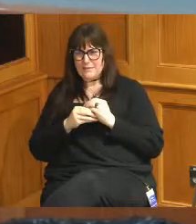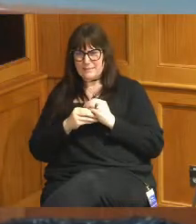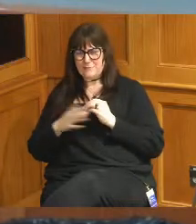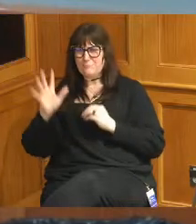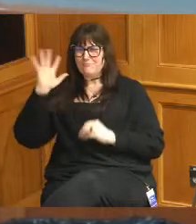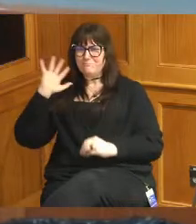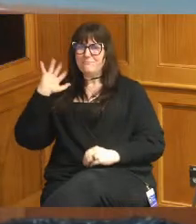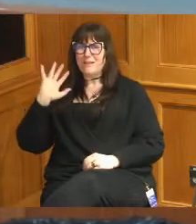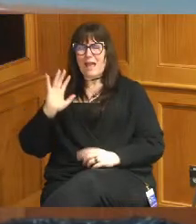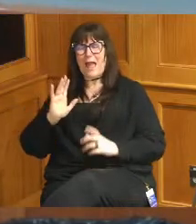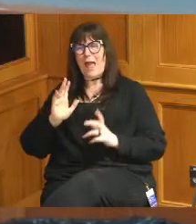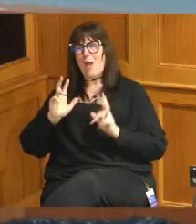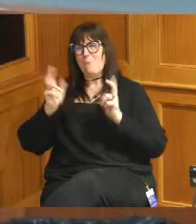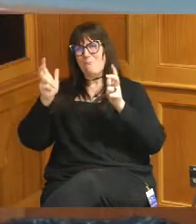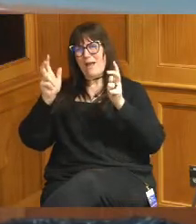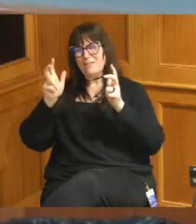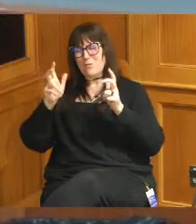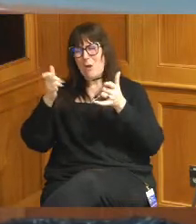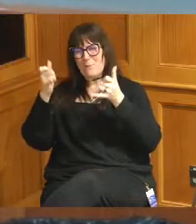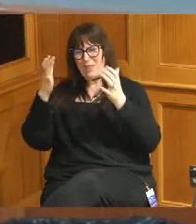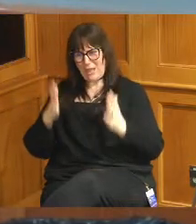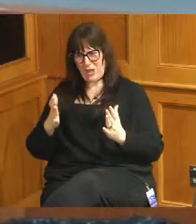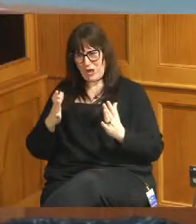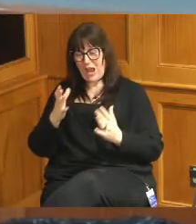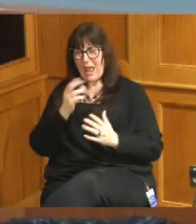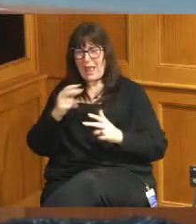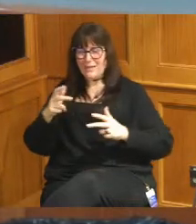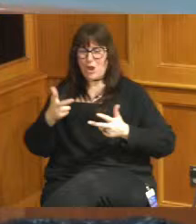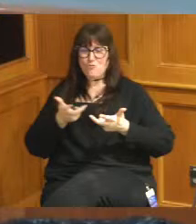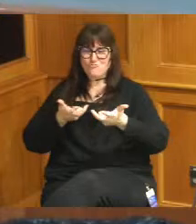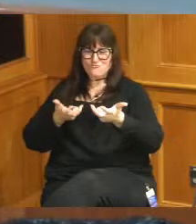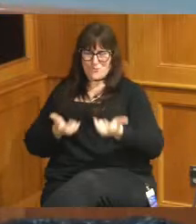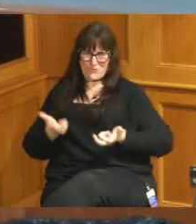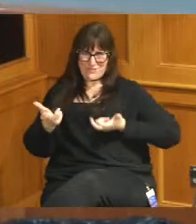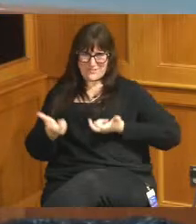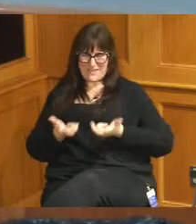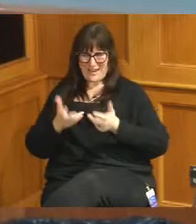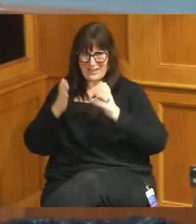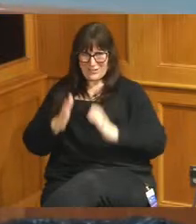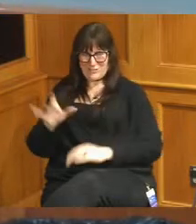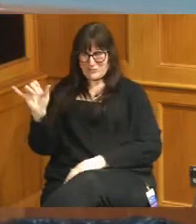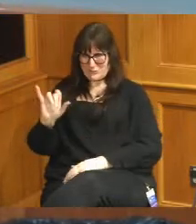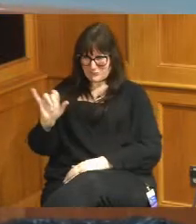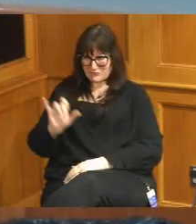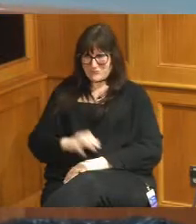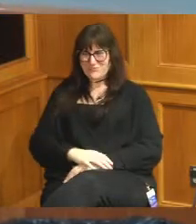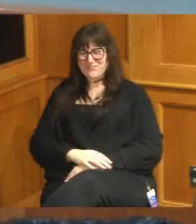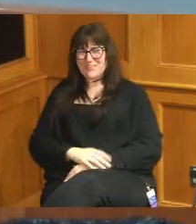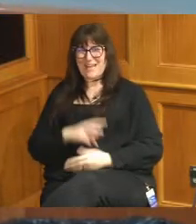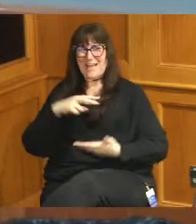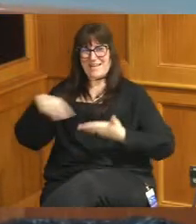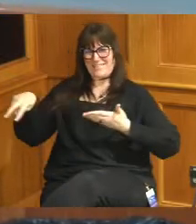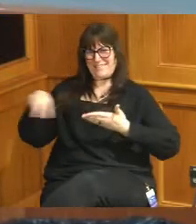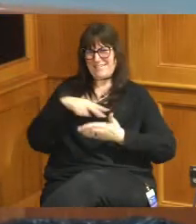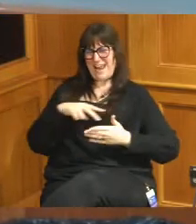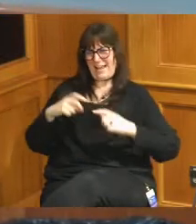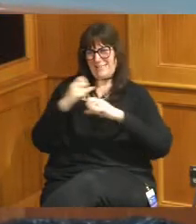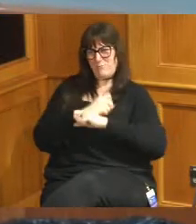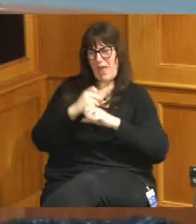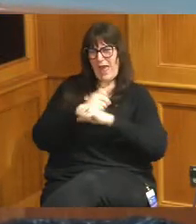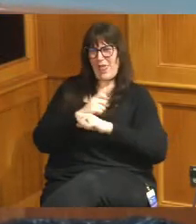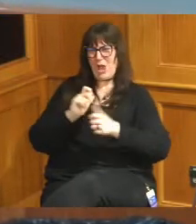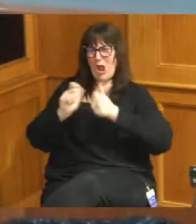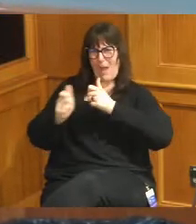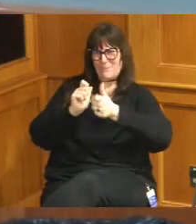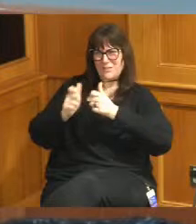player and also a roller skater. That's right. And dance battle competition. You know